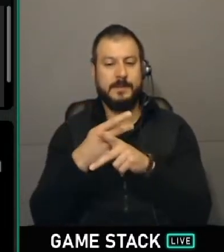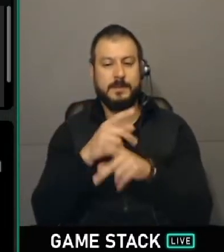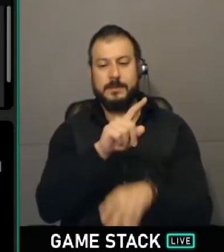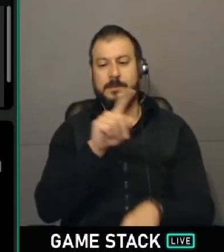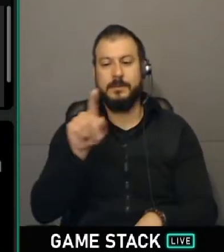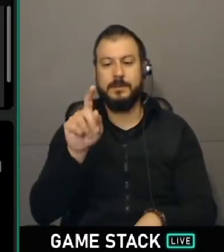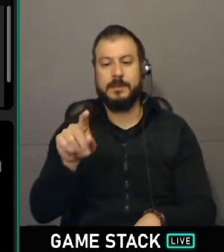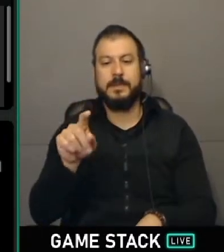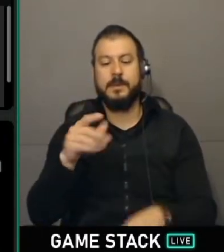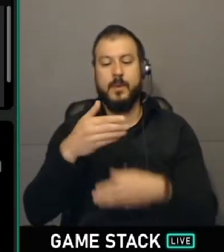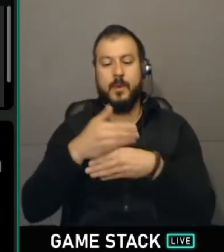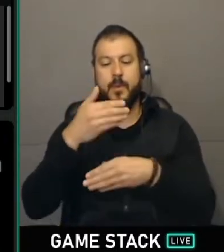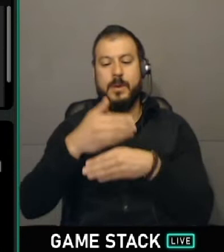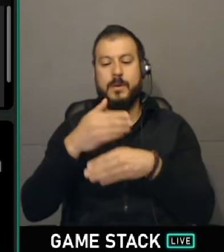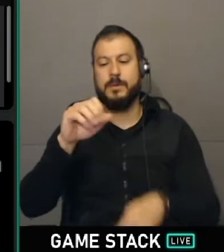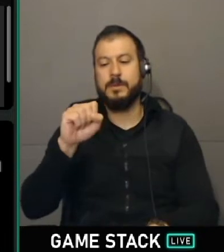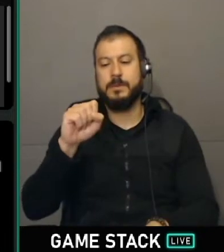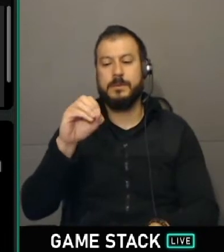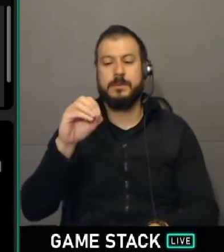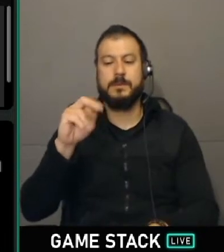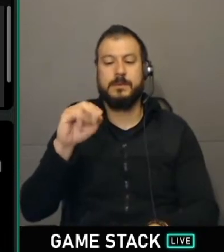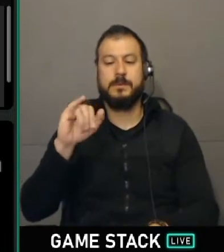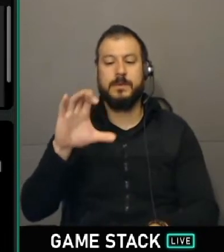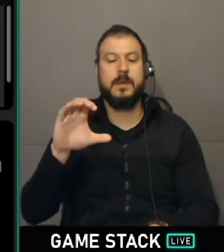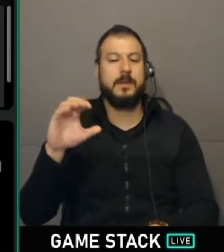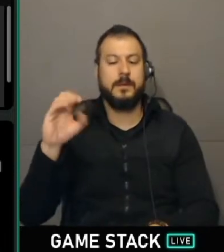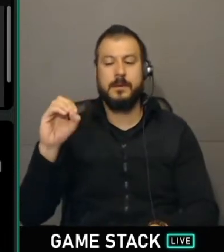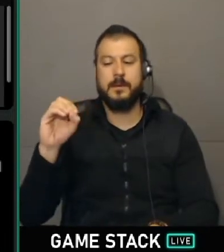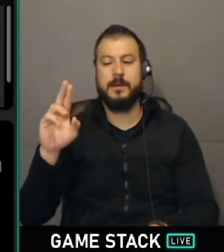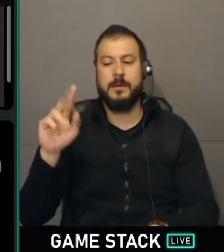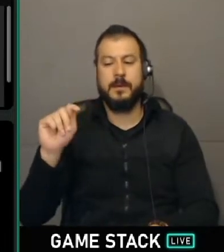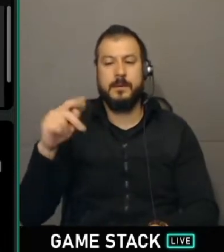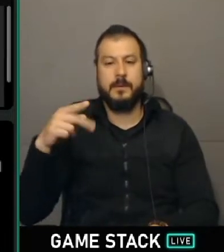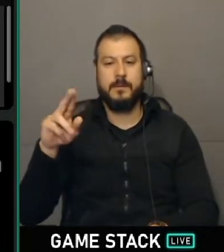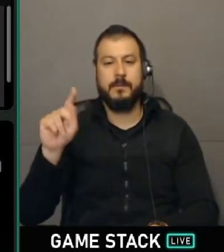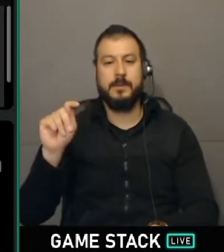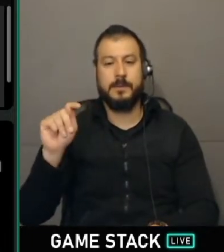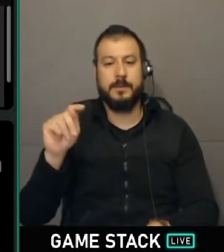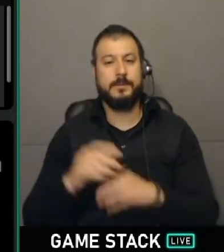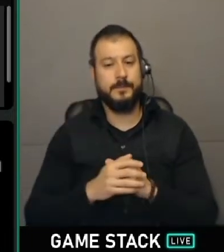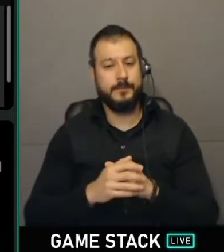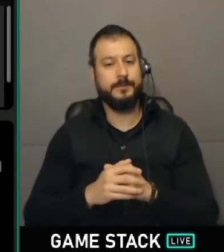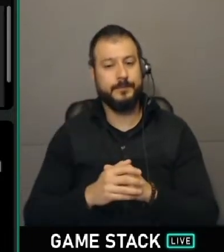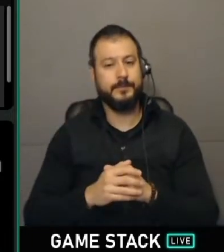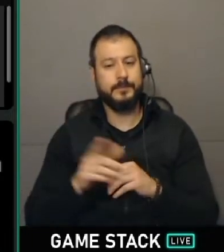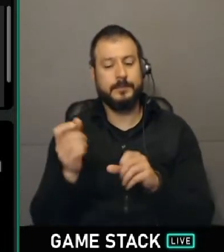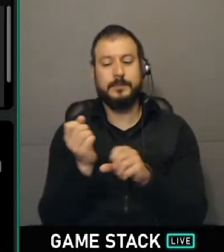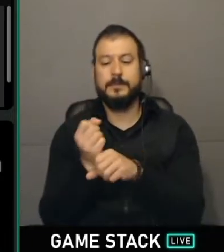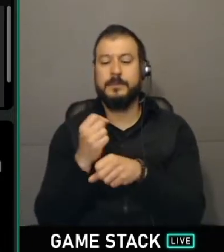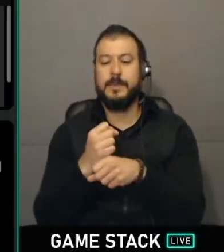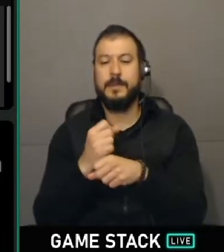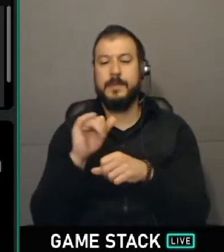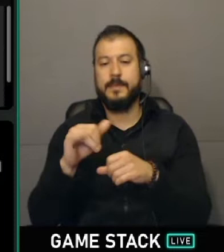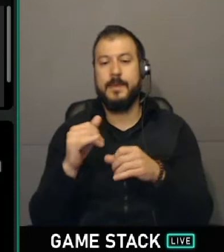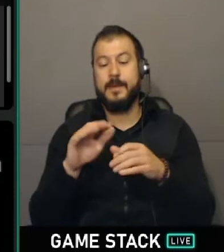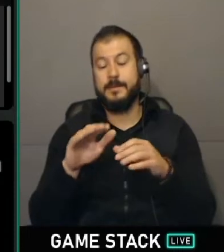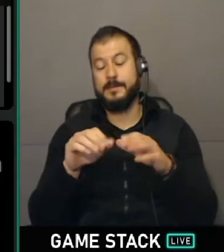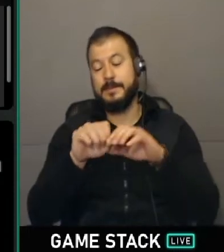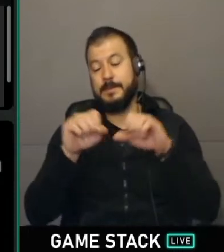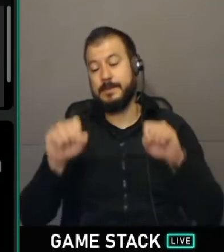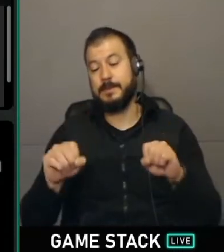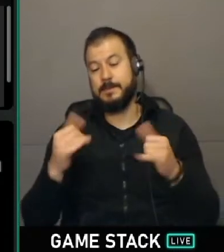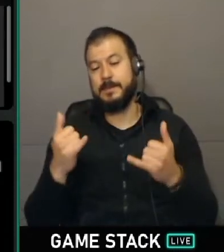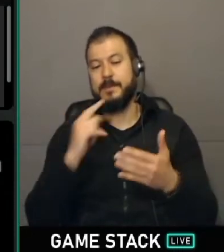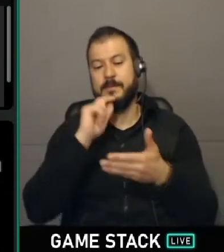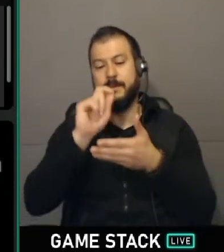Sonic output. What this does is changes the underlying system to now be writing